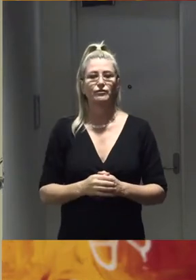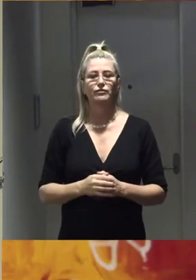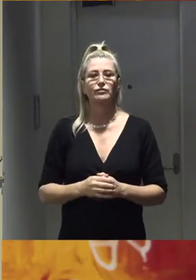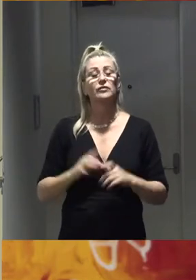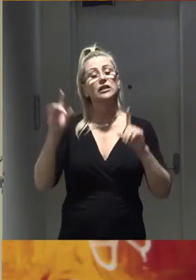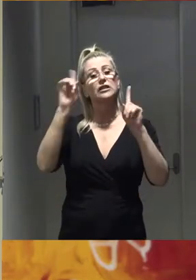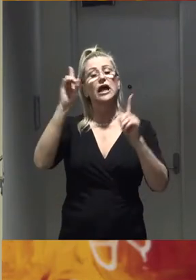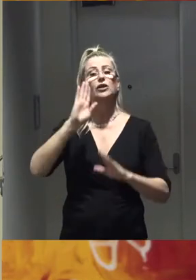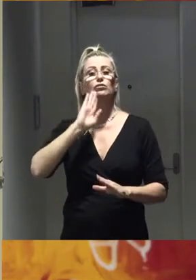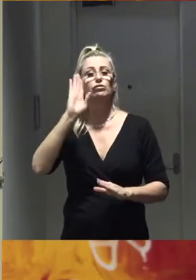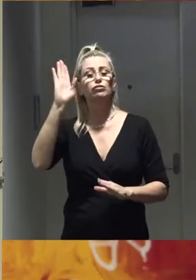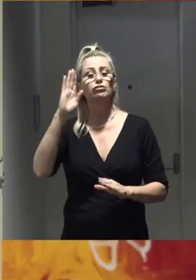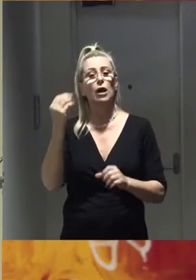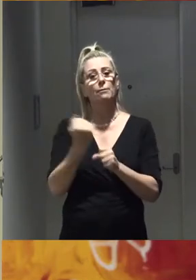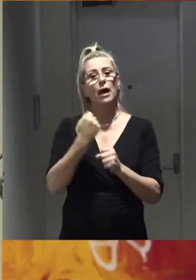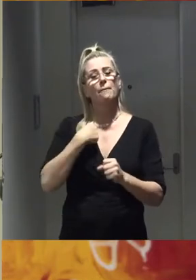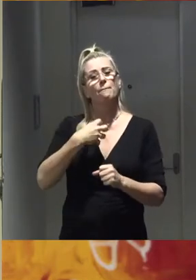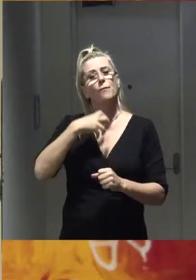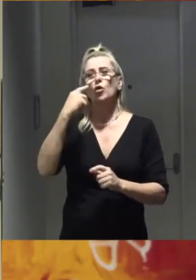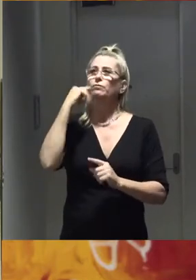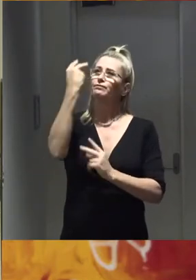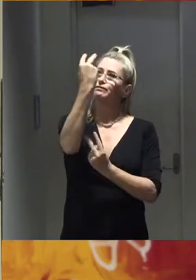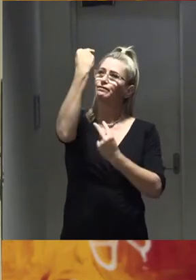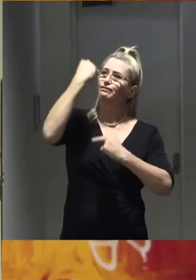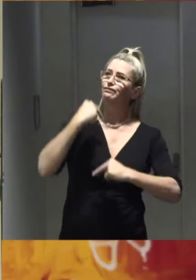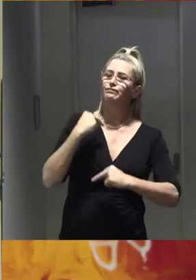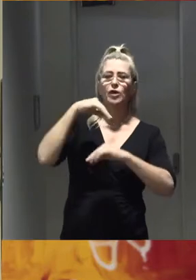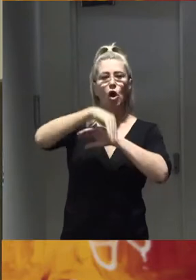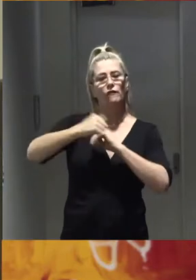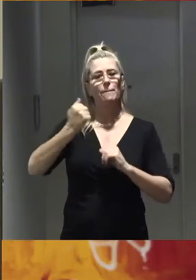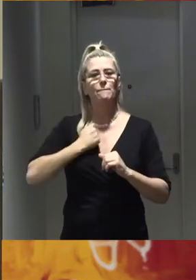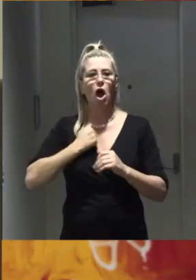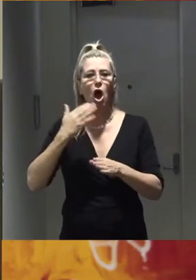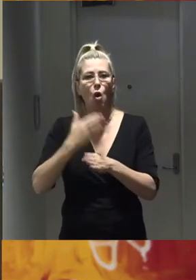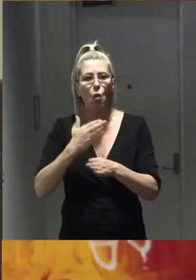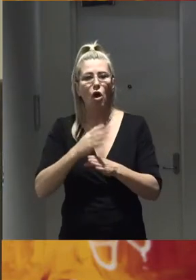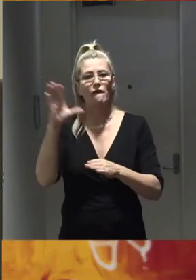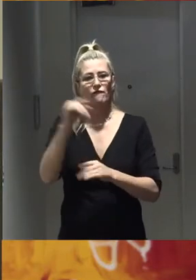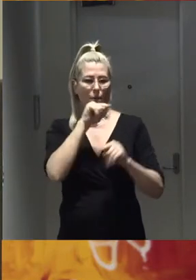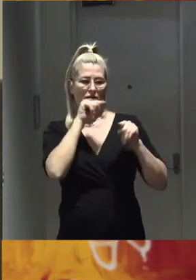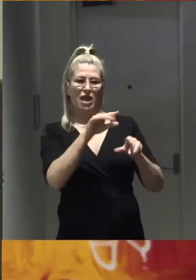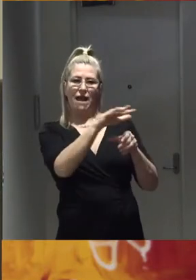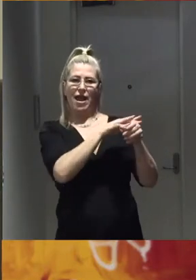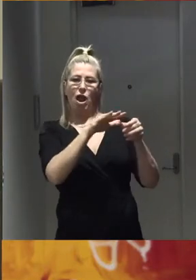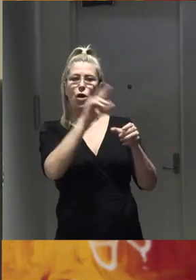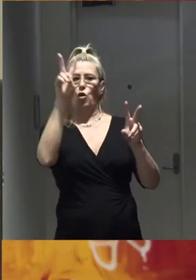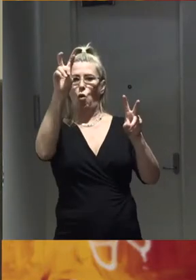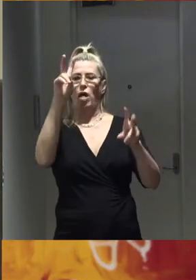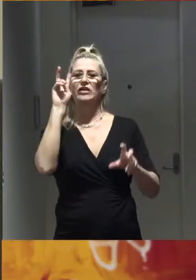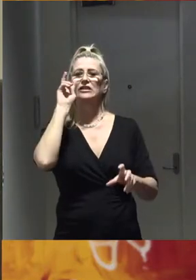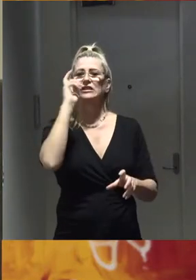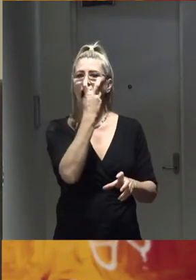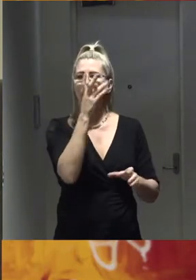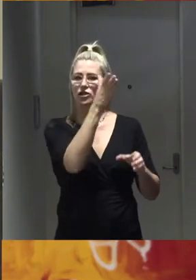Today's talk has led me to reflect more deeply on my work from the perspective of the dark side, both its